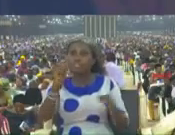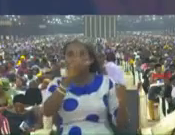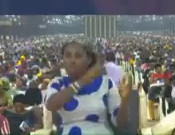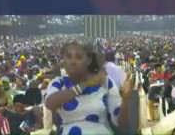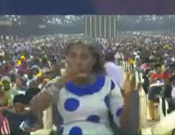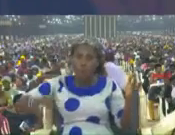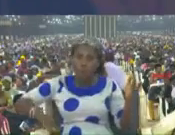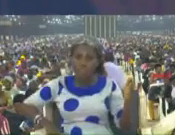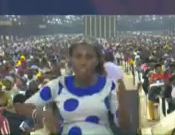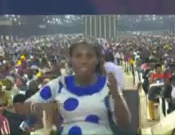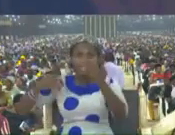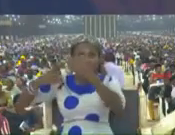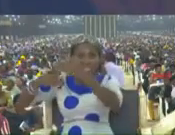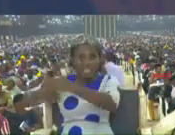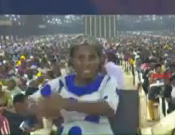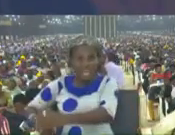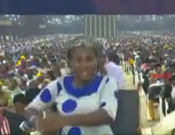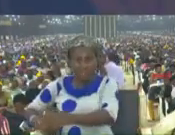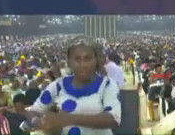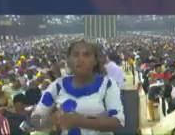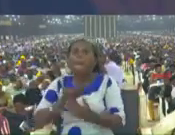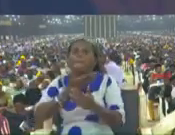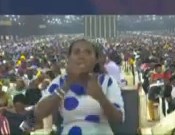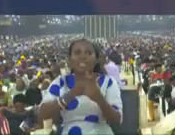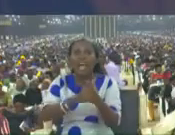run over to him. Let him save your